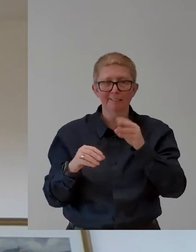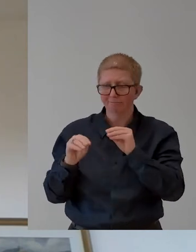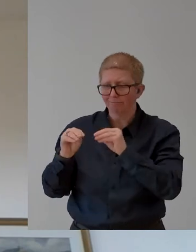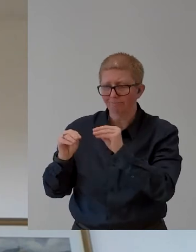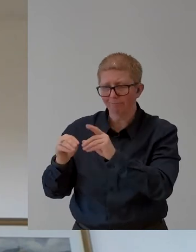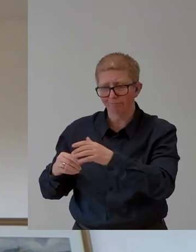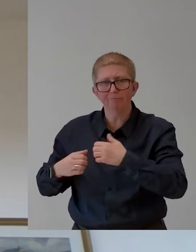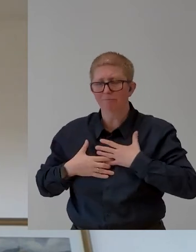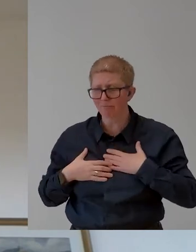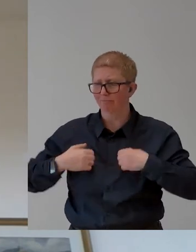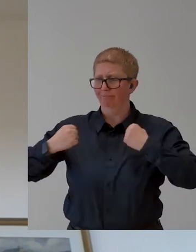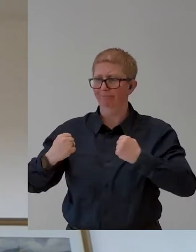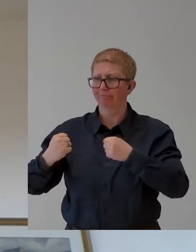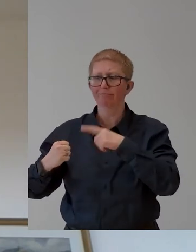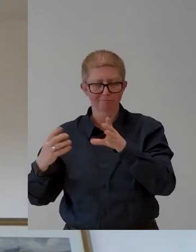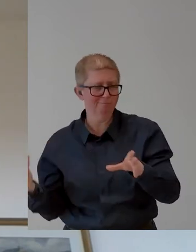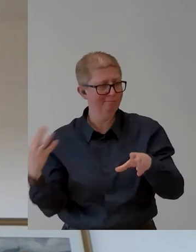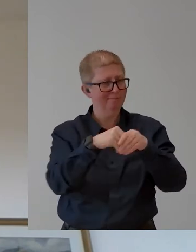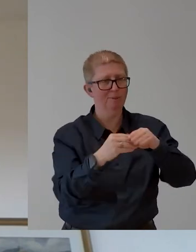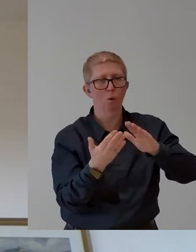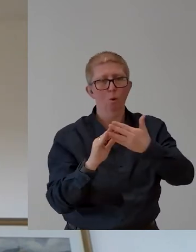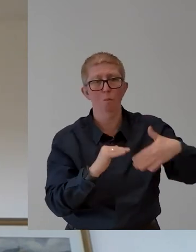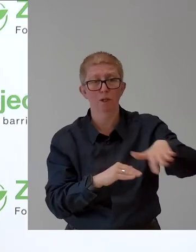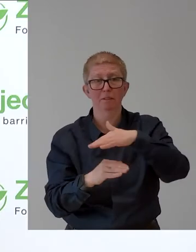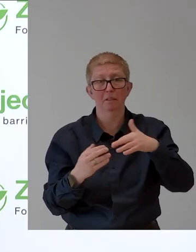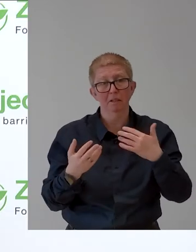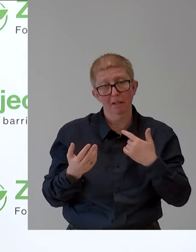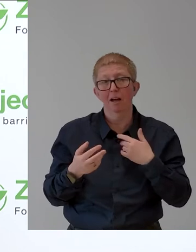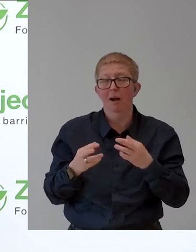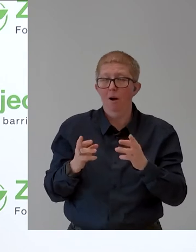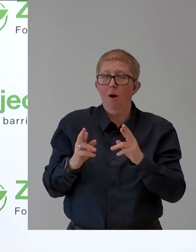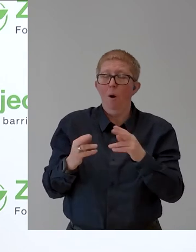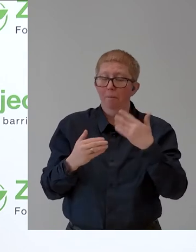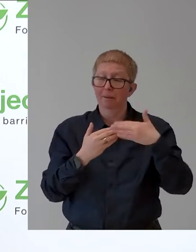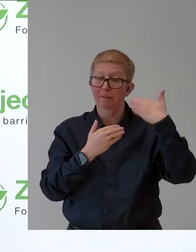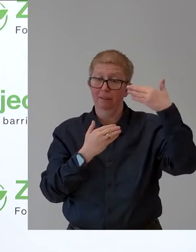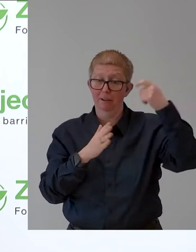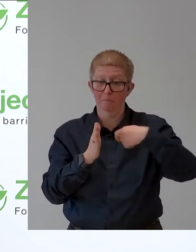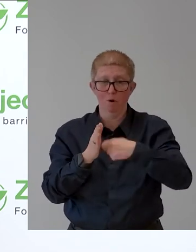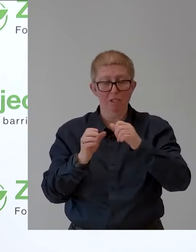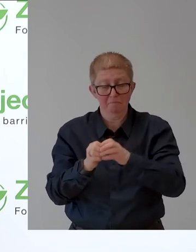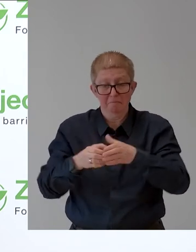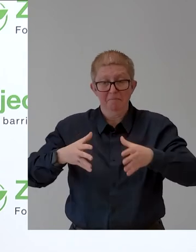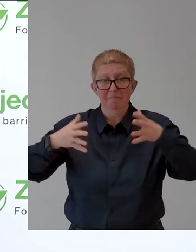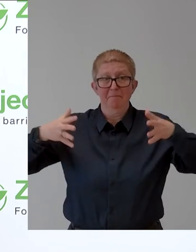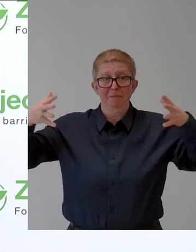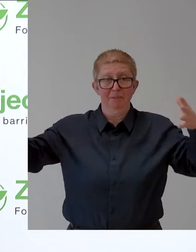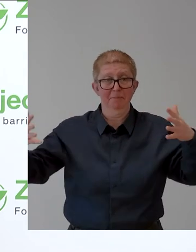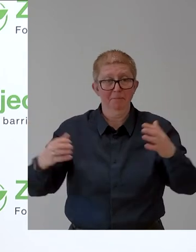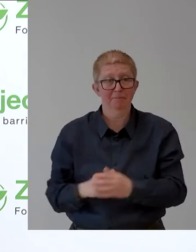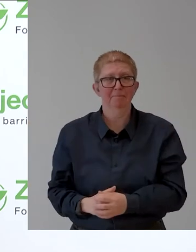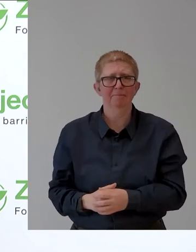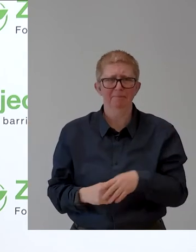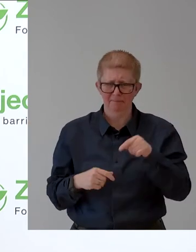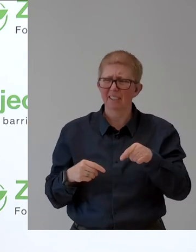in future we can see more projects like to cover this part. That's a very good point, Rana, because we are also very keen, of course, to stay